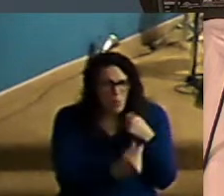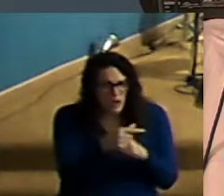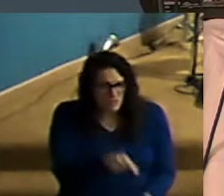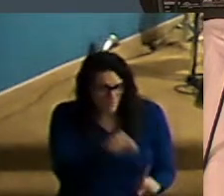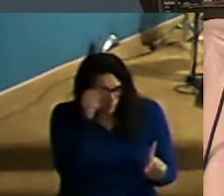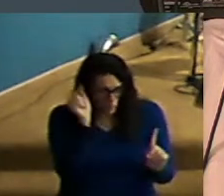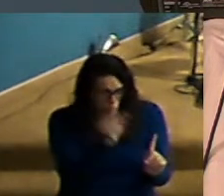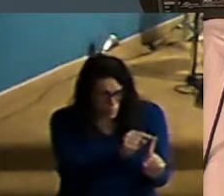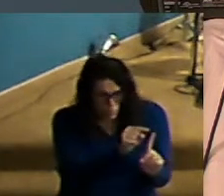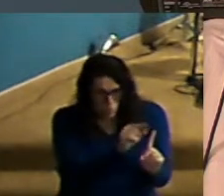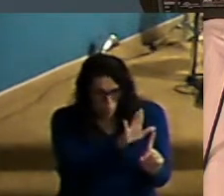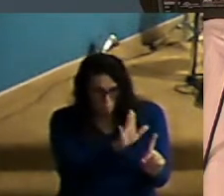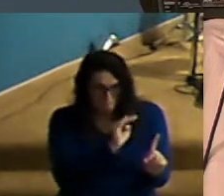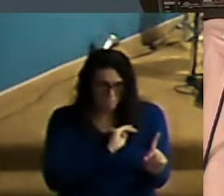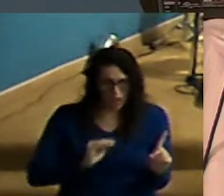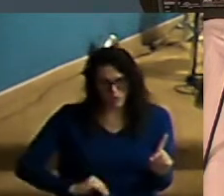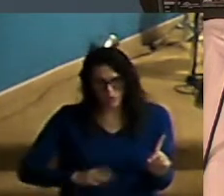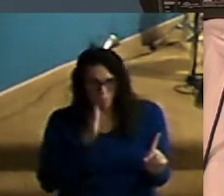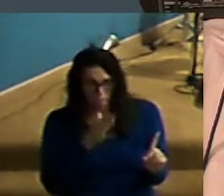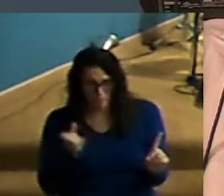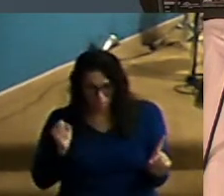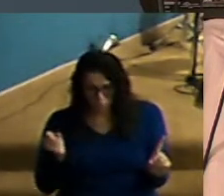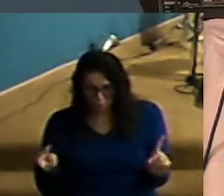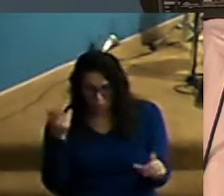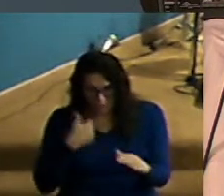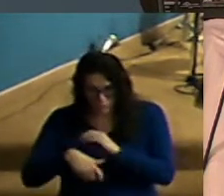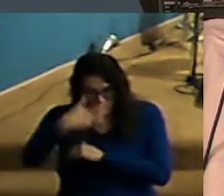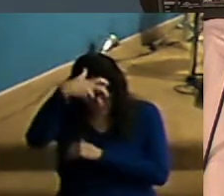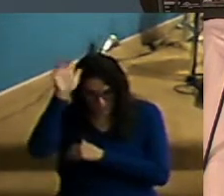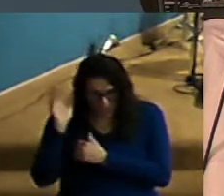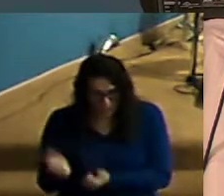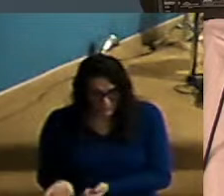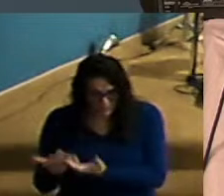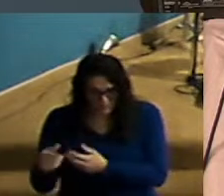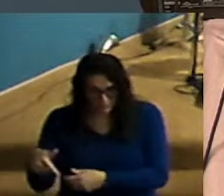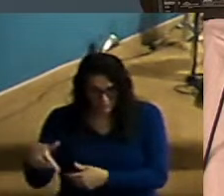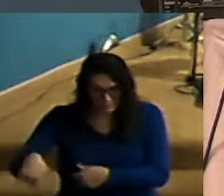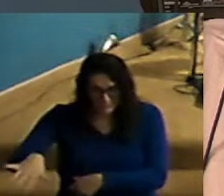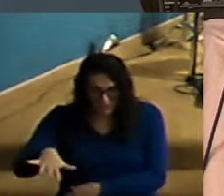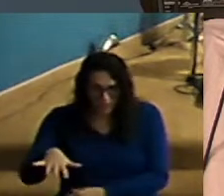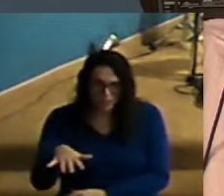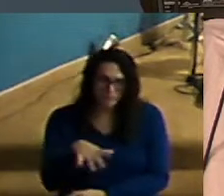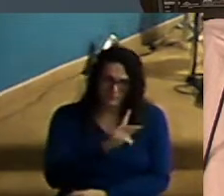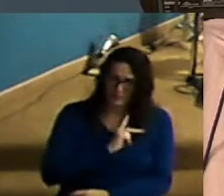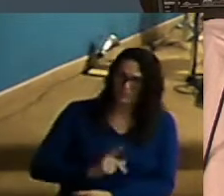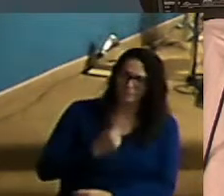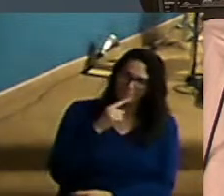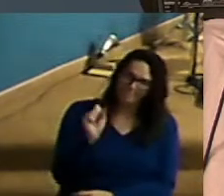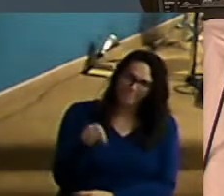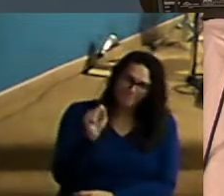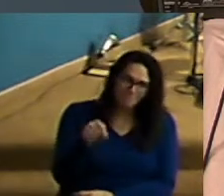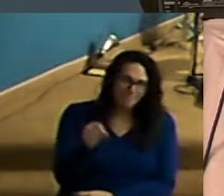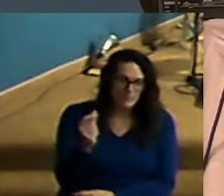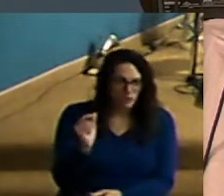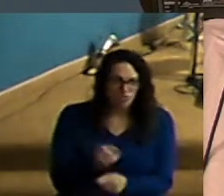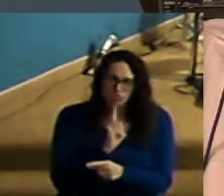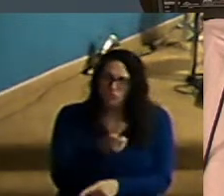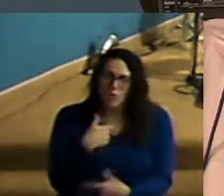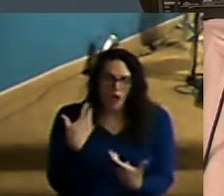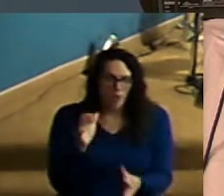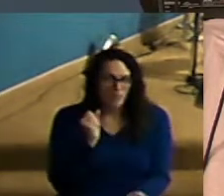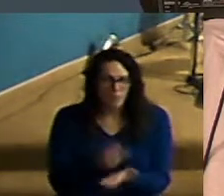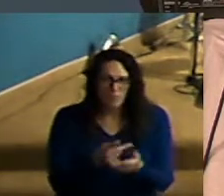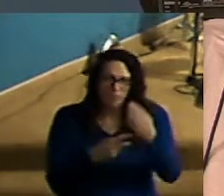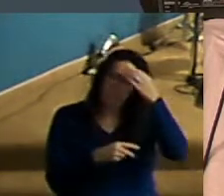you, your majesty, would be thrown into the lion's den? The king answered, the decree stands in accordance with the law of the Medes and the Persians, this